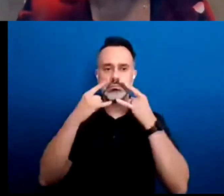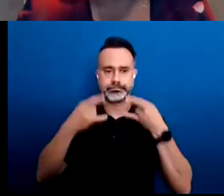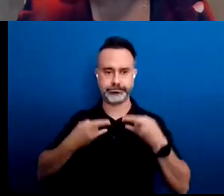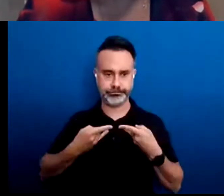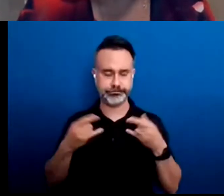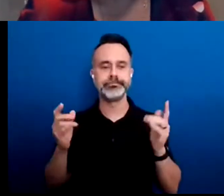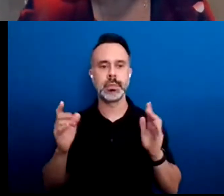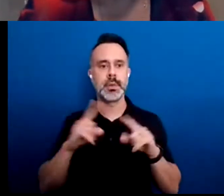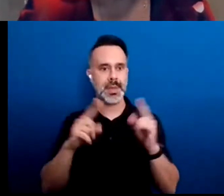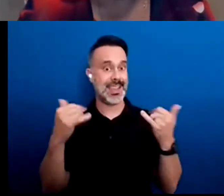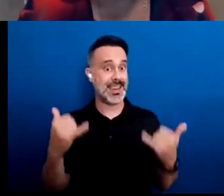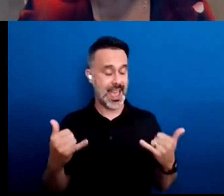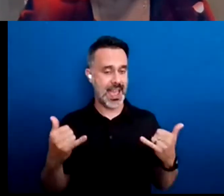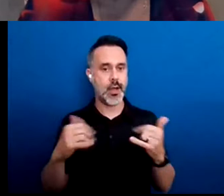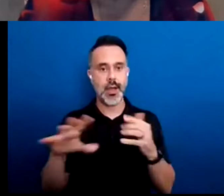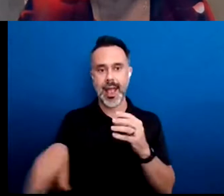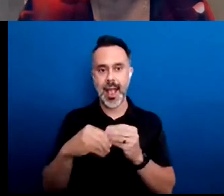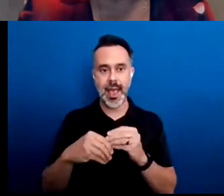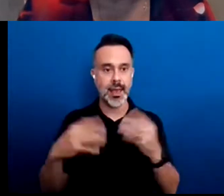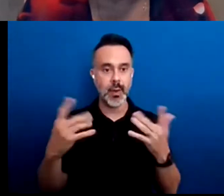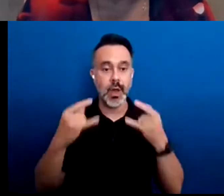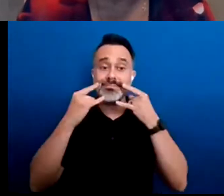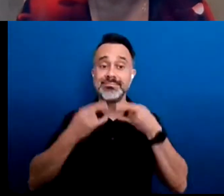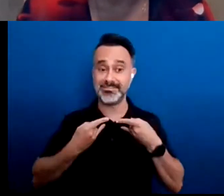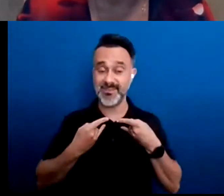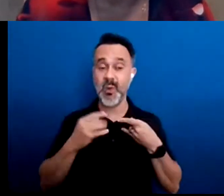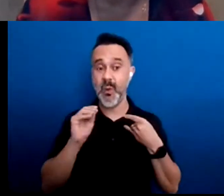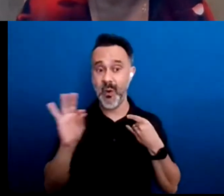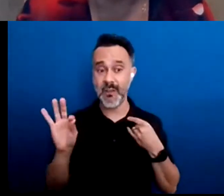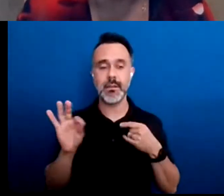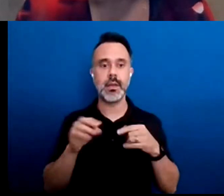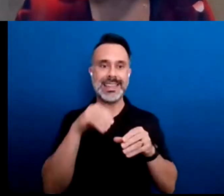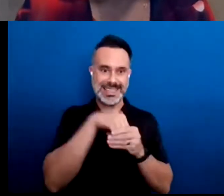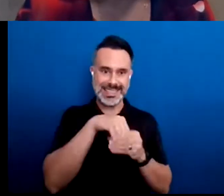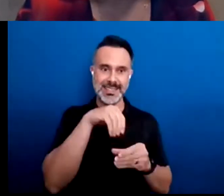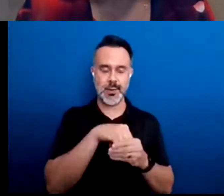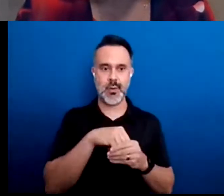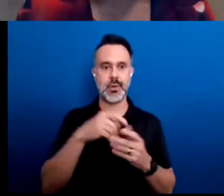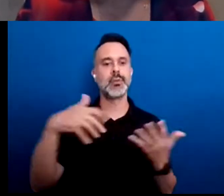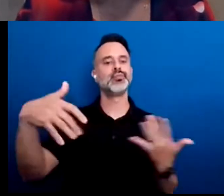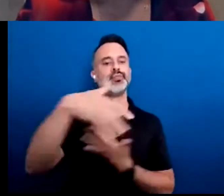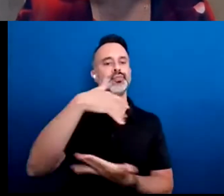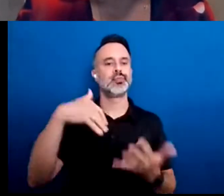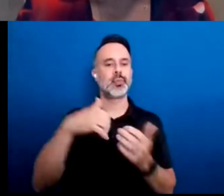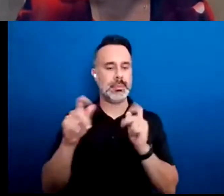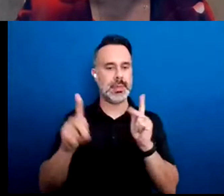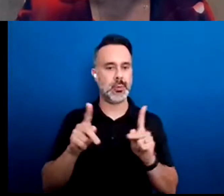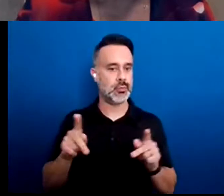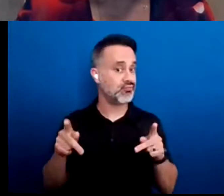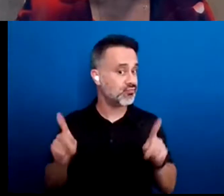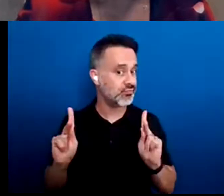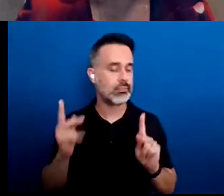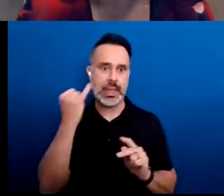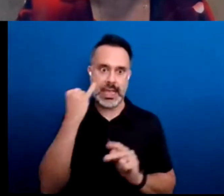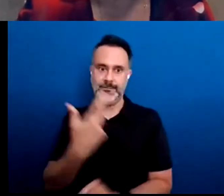that's being extended to include indoor activities as well. That announcement was made